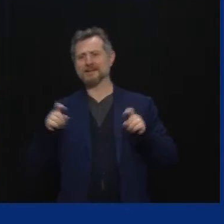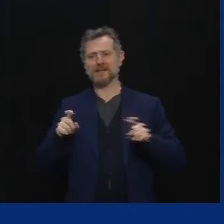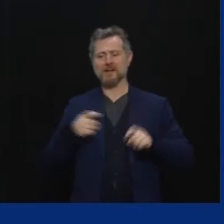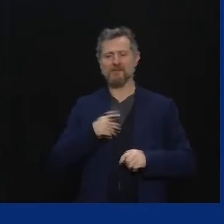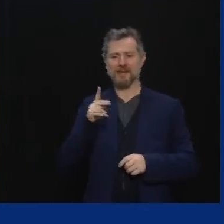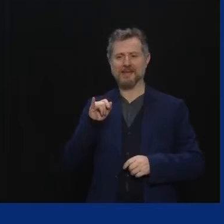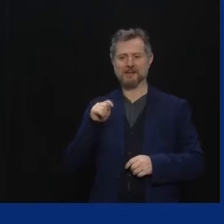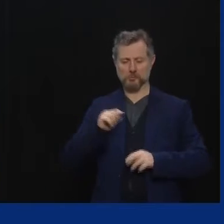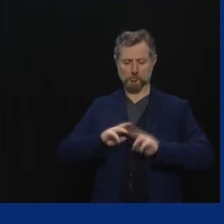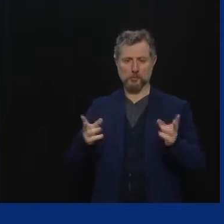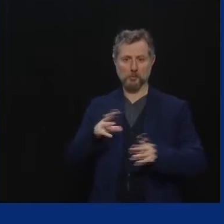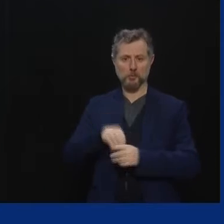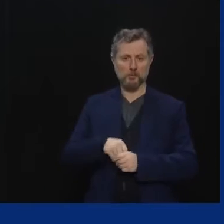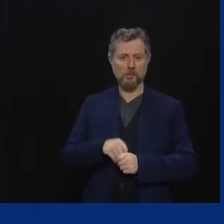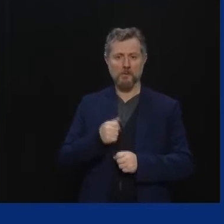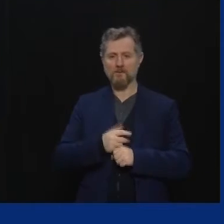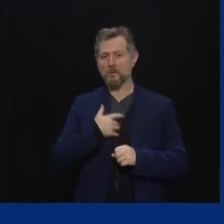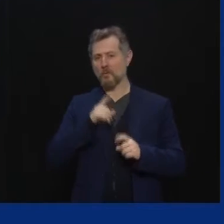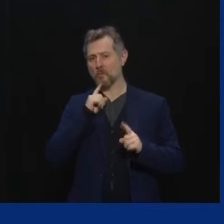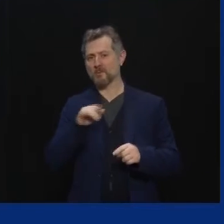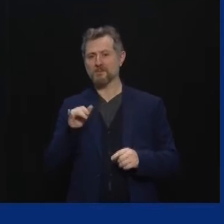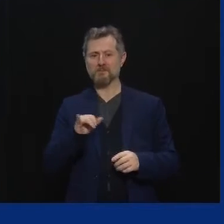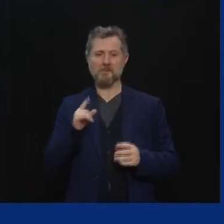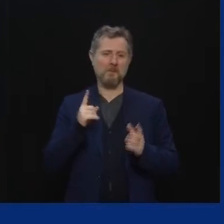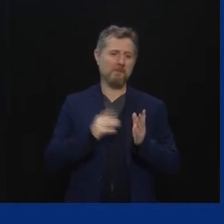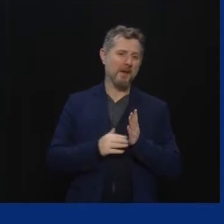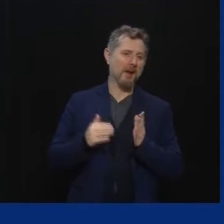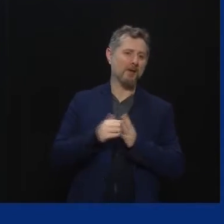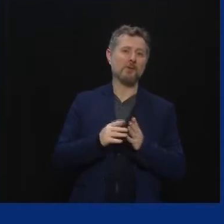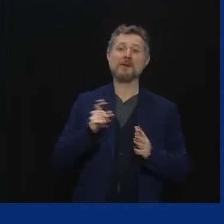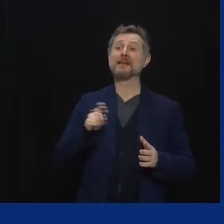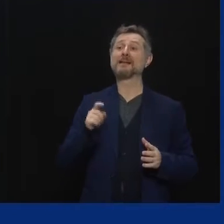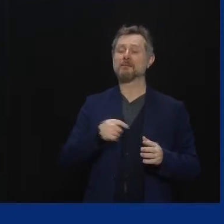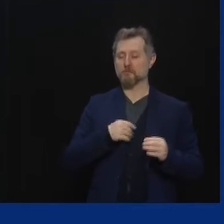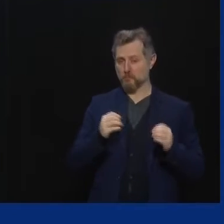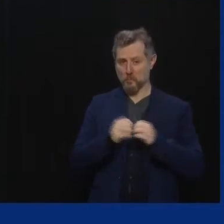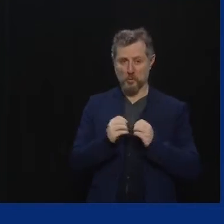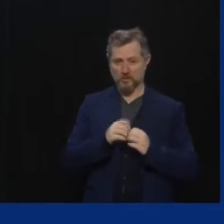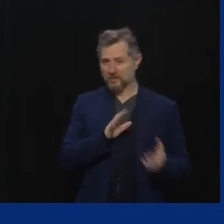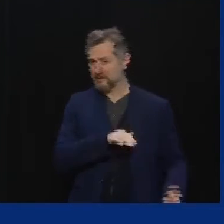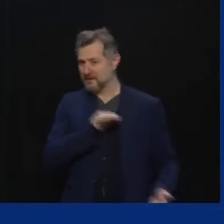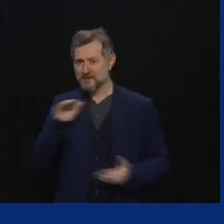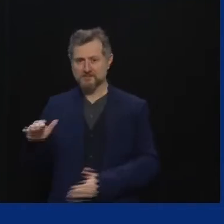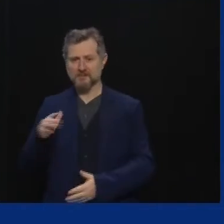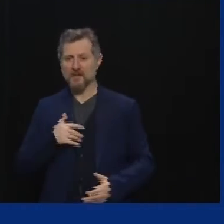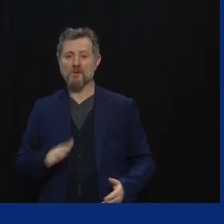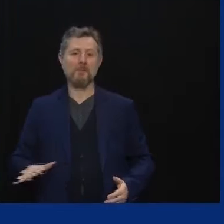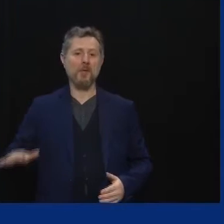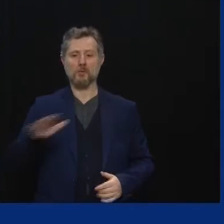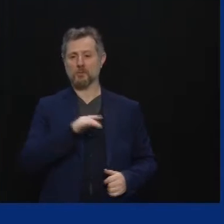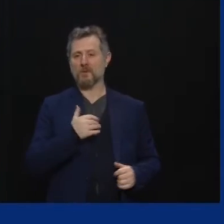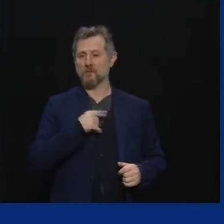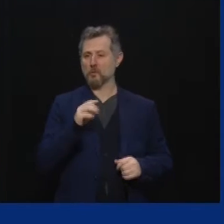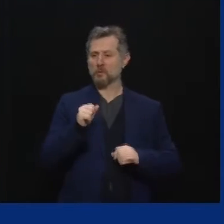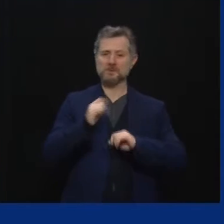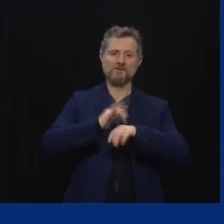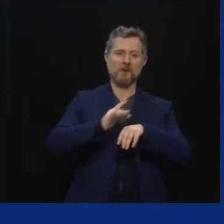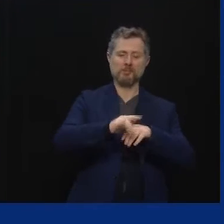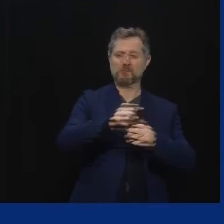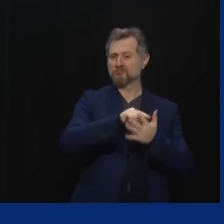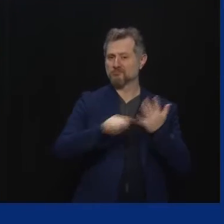kits, so everybody has the tools available to them, unlike the early months of this pandemic when there was